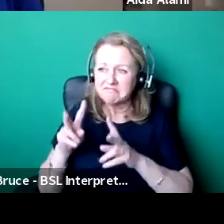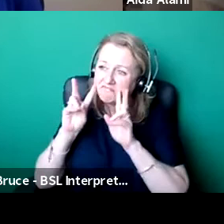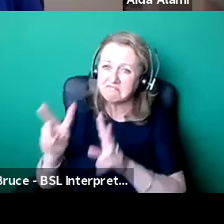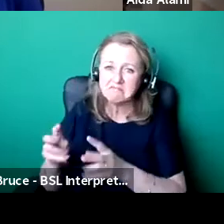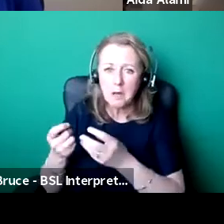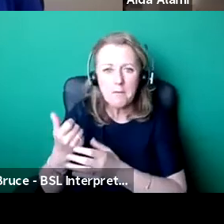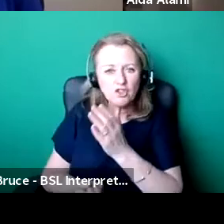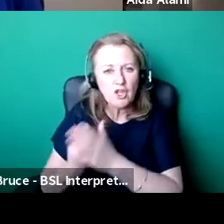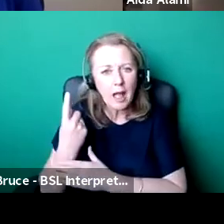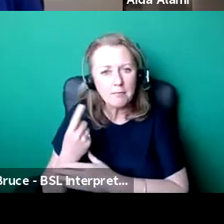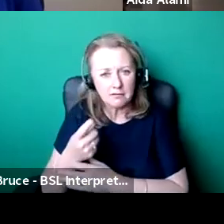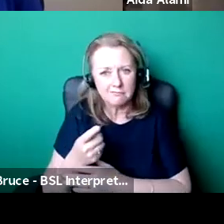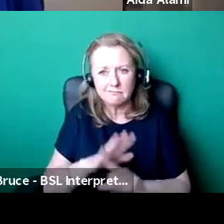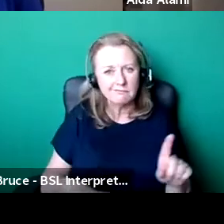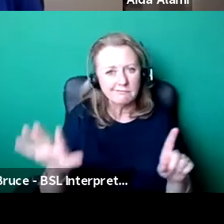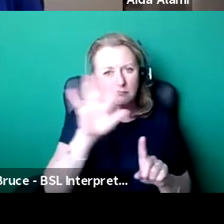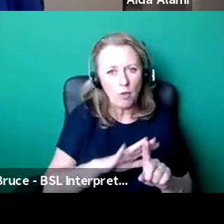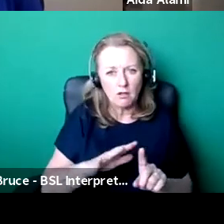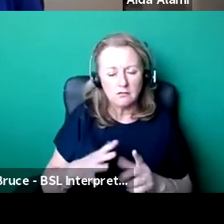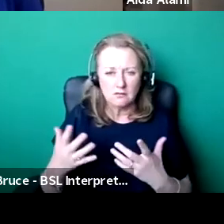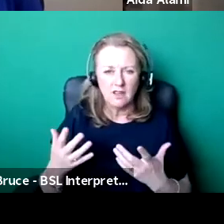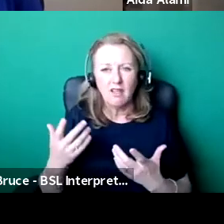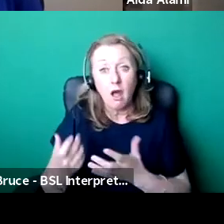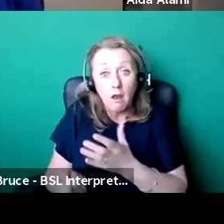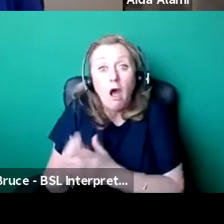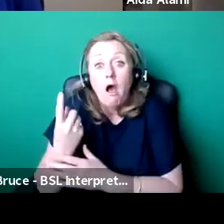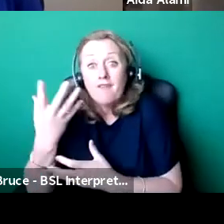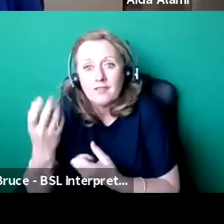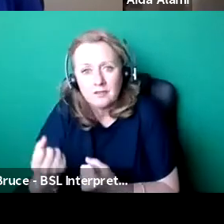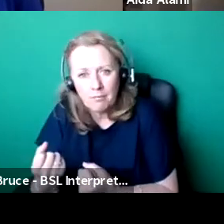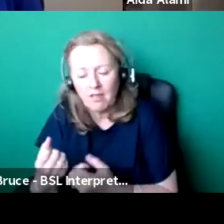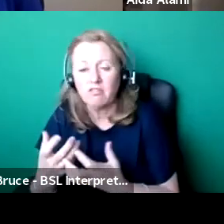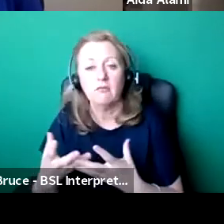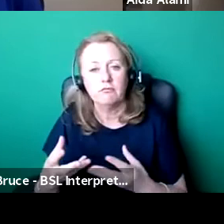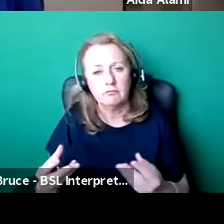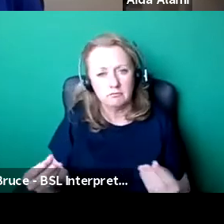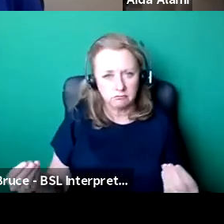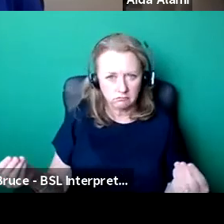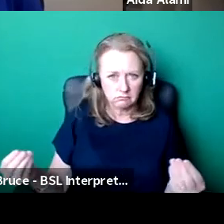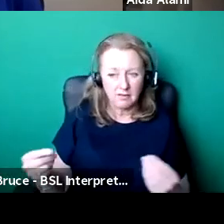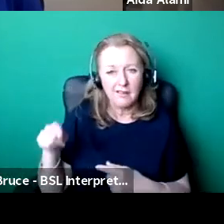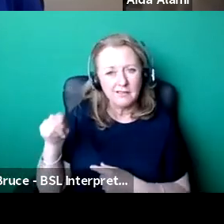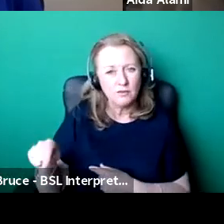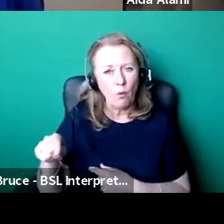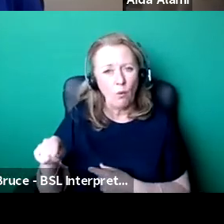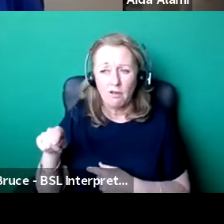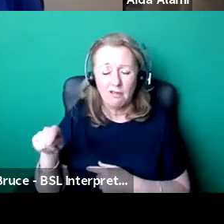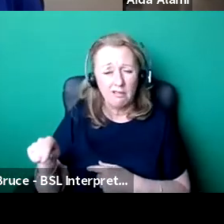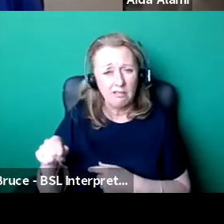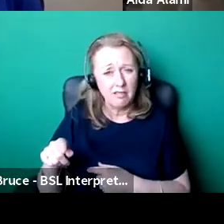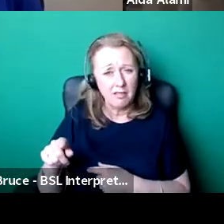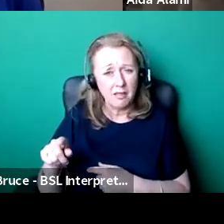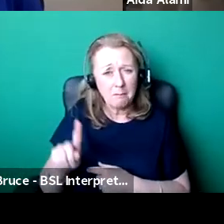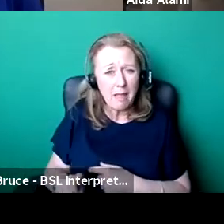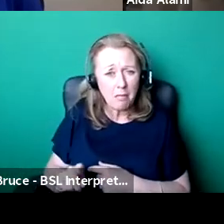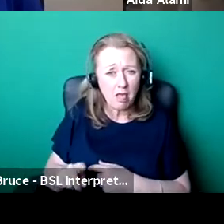are these waves of interest that come and go. And then, you know, the people in the country themselves are struggling so much, but we're